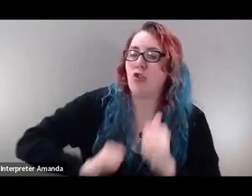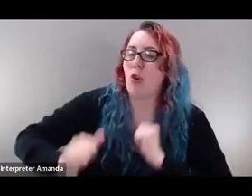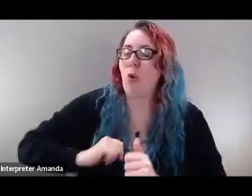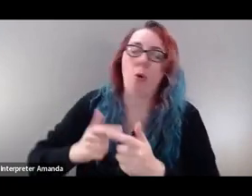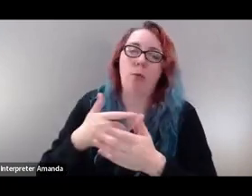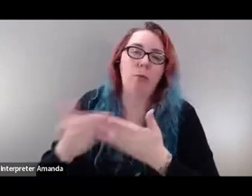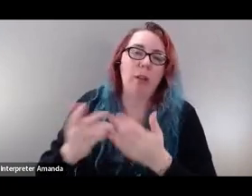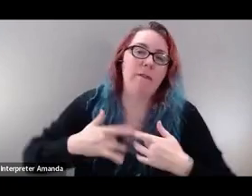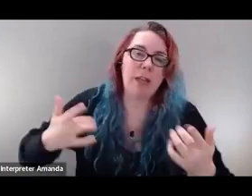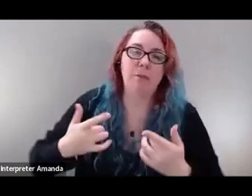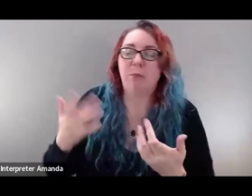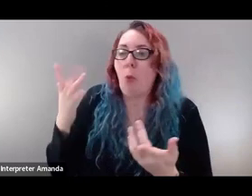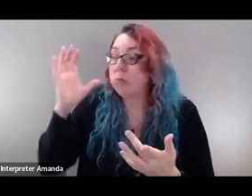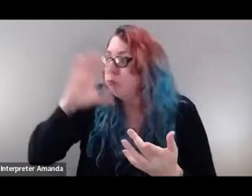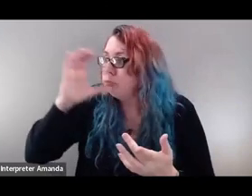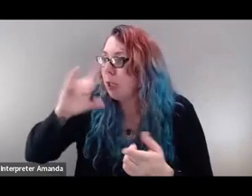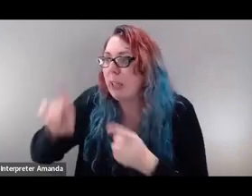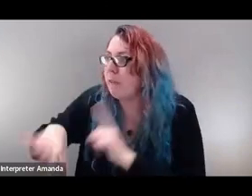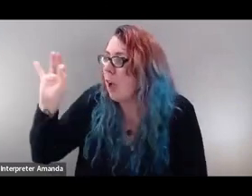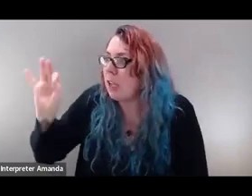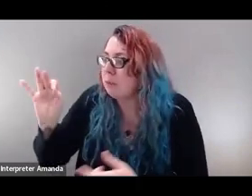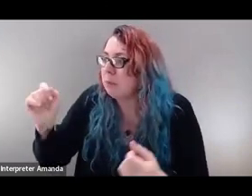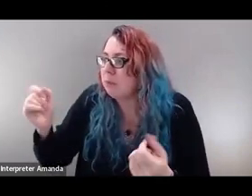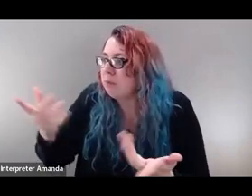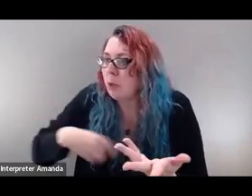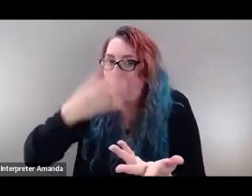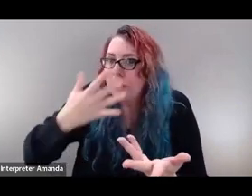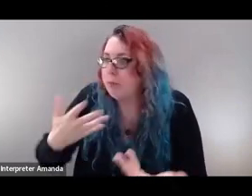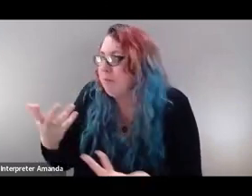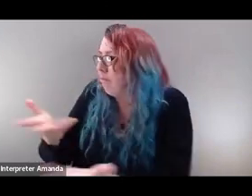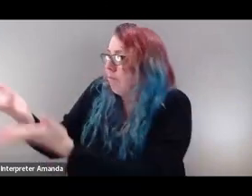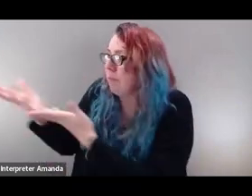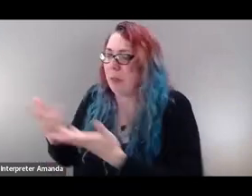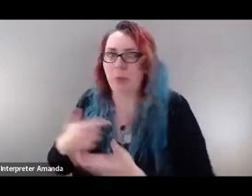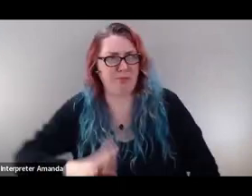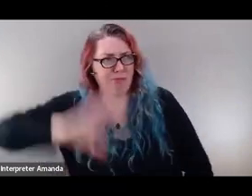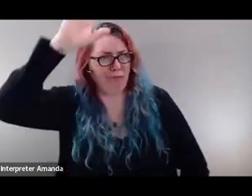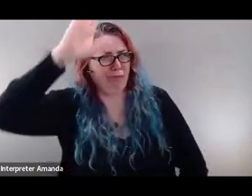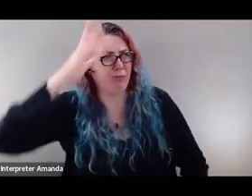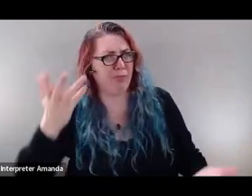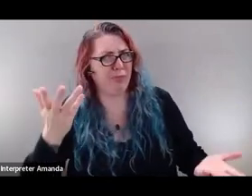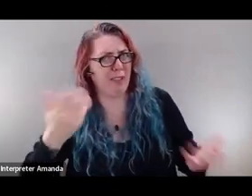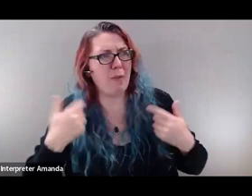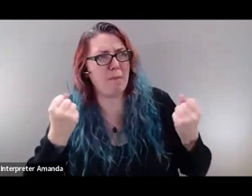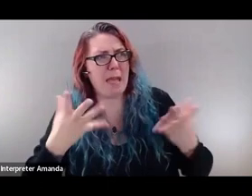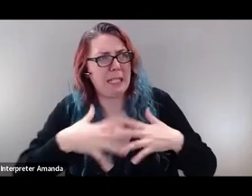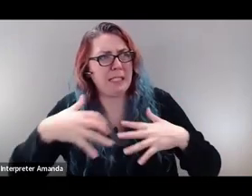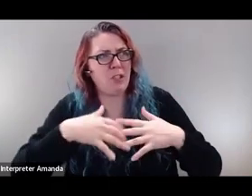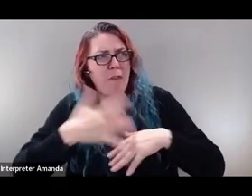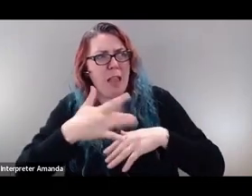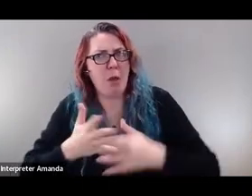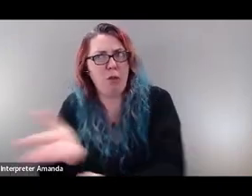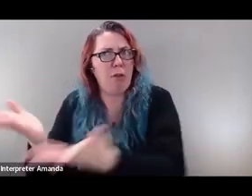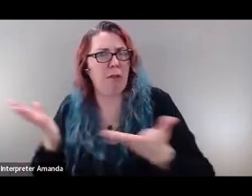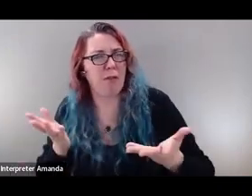here. And so I really believed in the project from the beginning, and I was really excited. And so Valerie and I got to work, and we're like, okay, let's develop